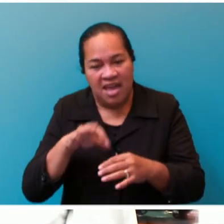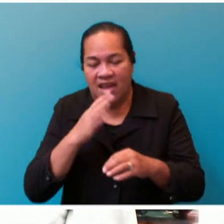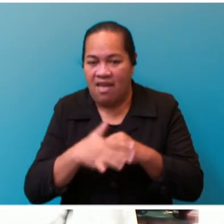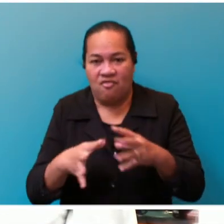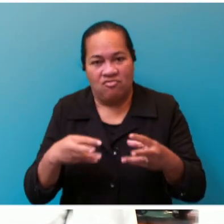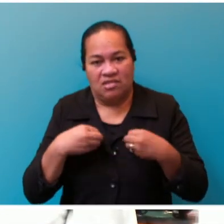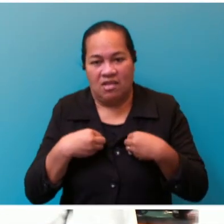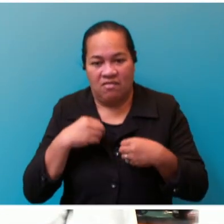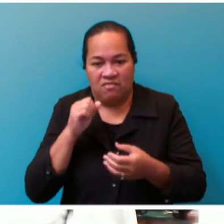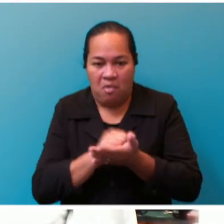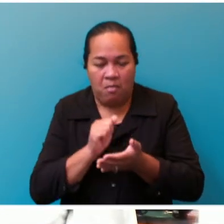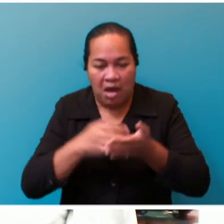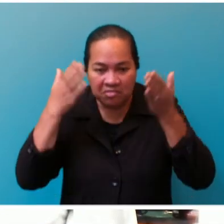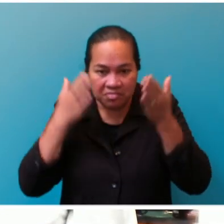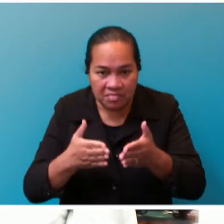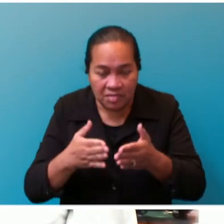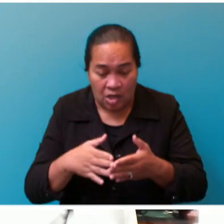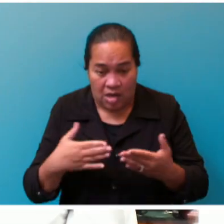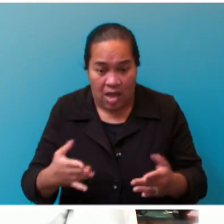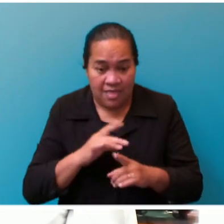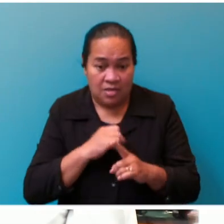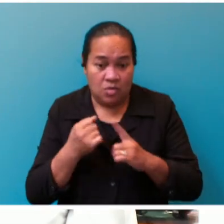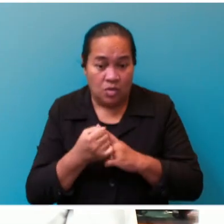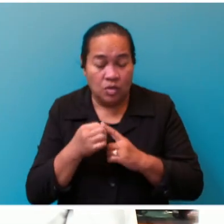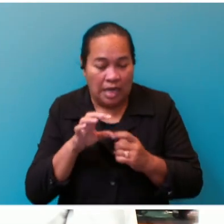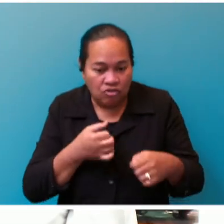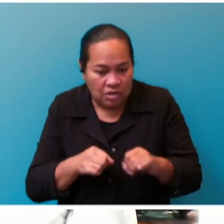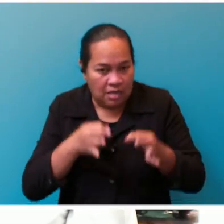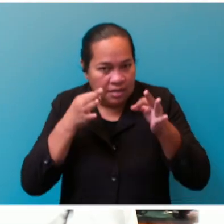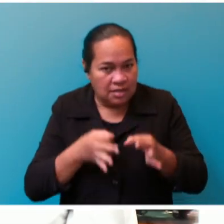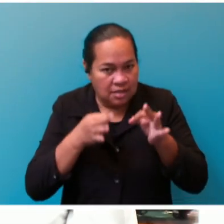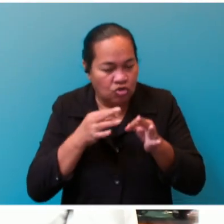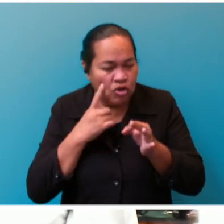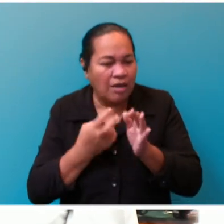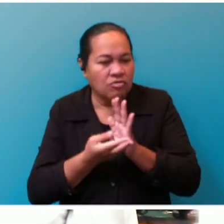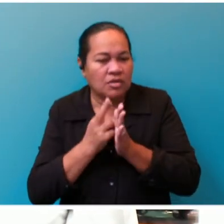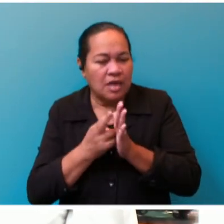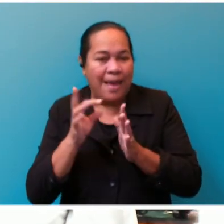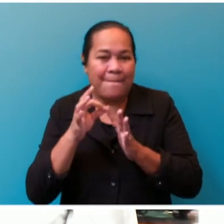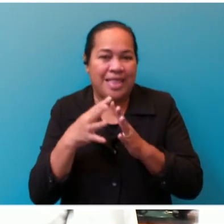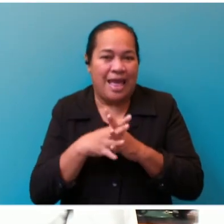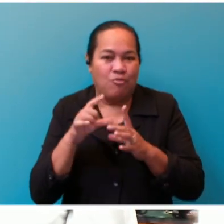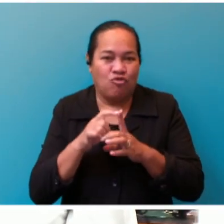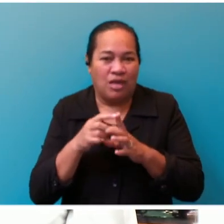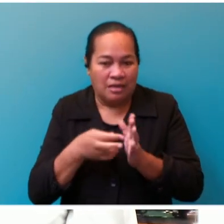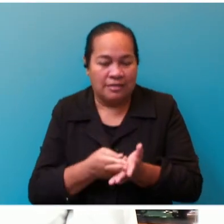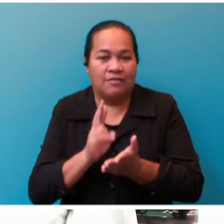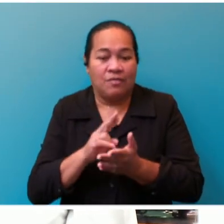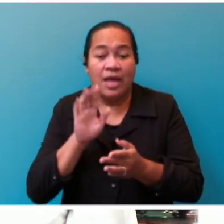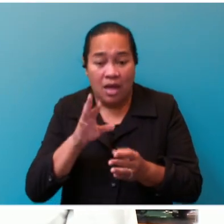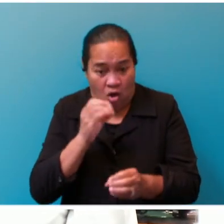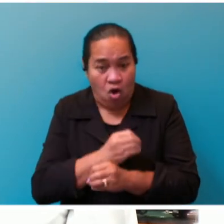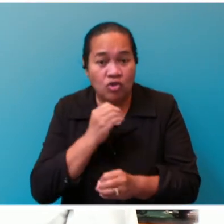adequate attention. This situation led to a strategic government decision to revive the PWD, whose original role is